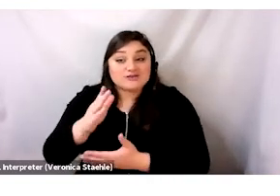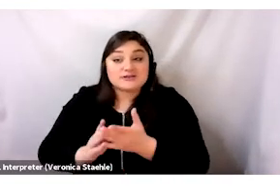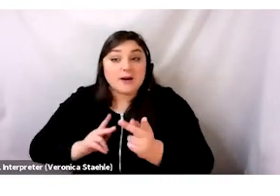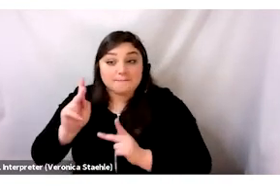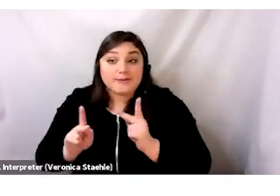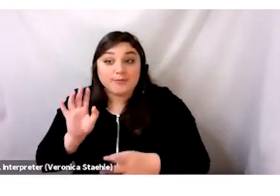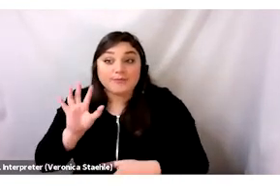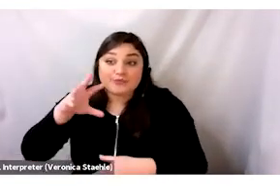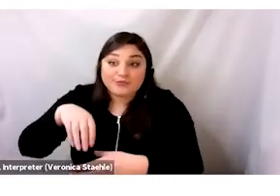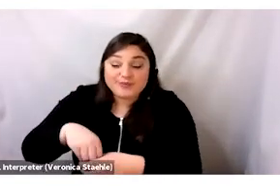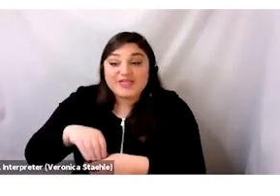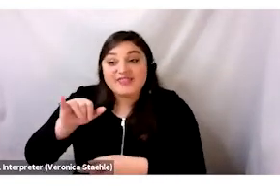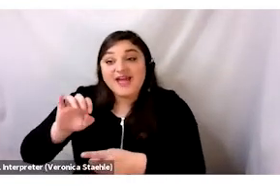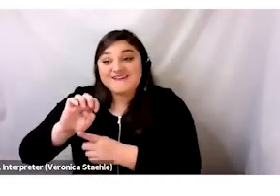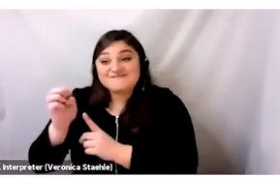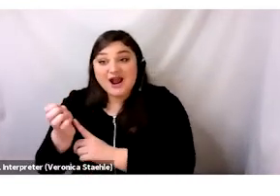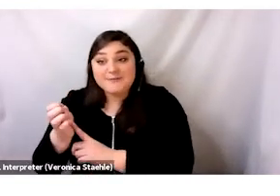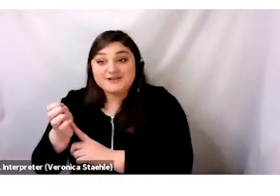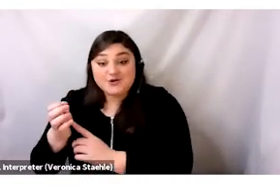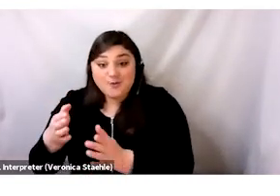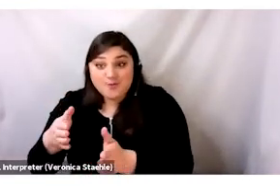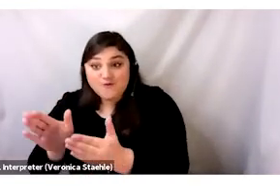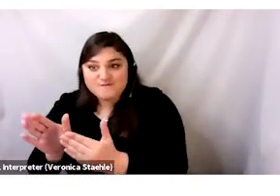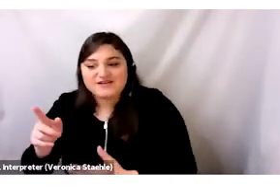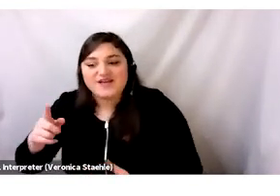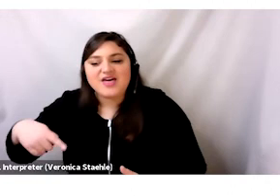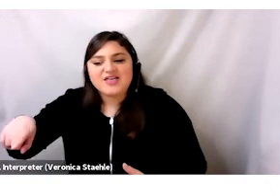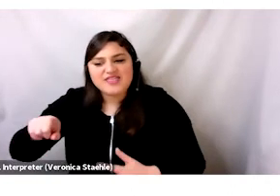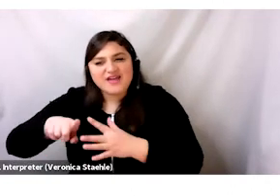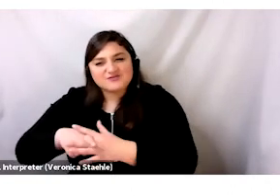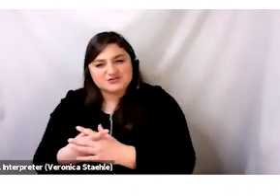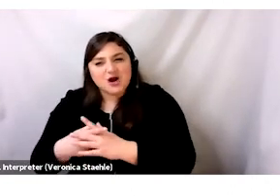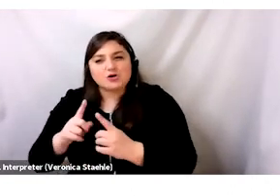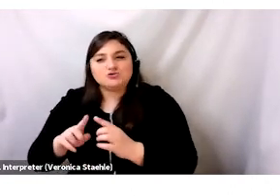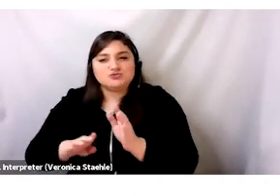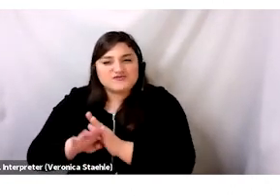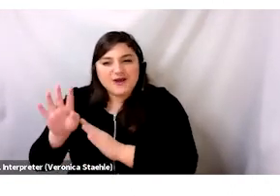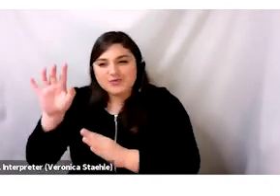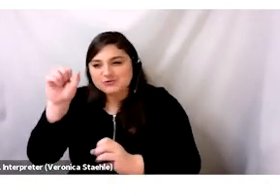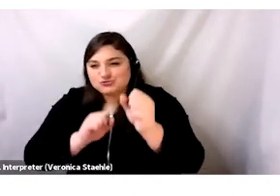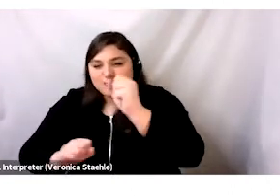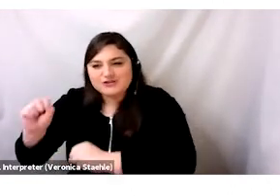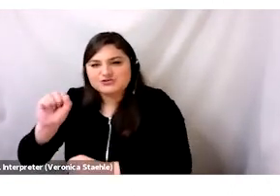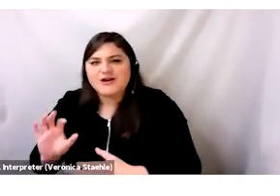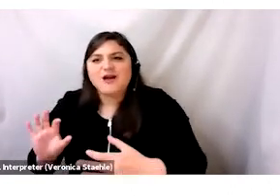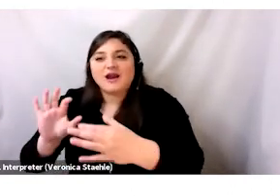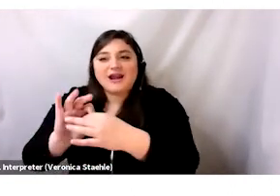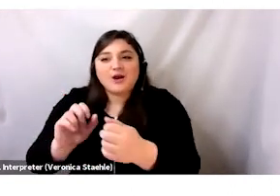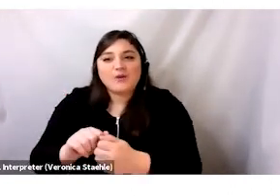organizers within the environmental movement have developed the strategy of connecting